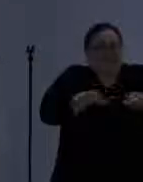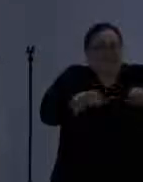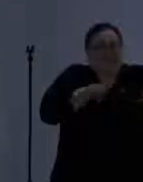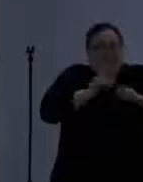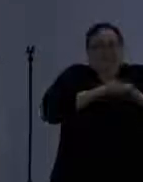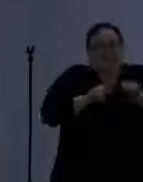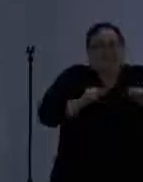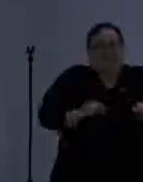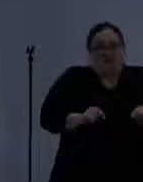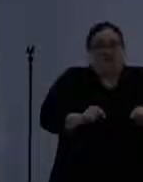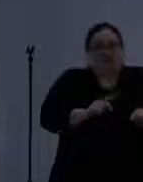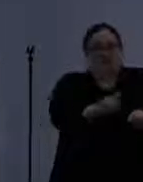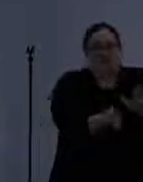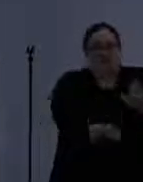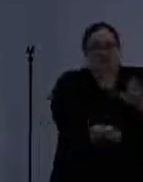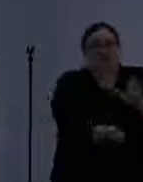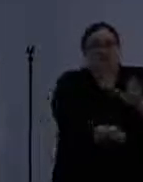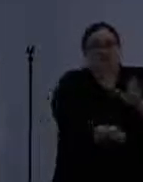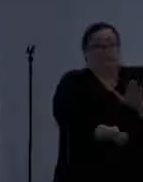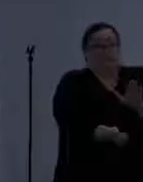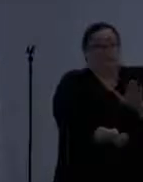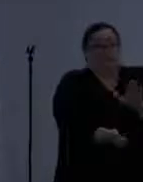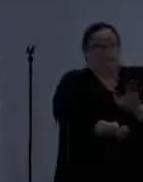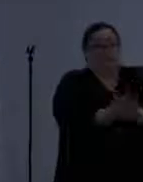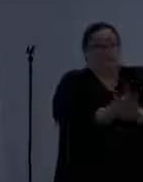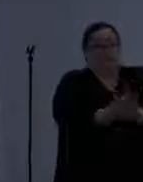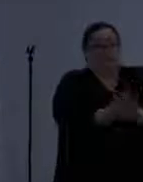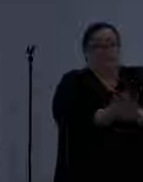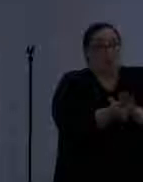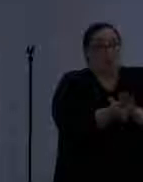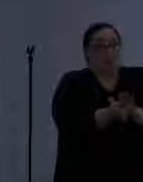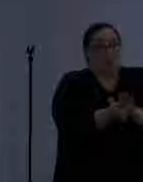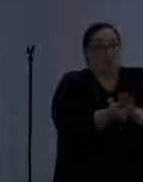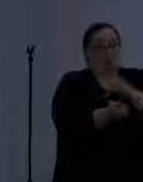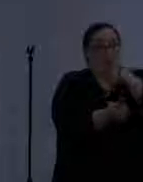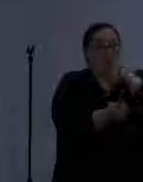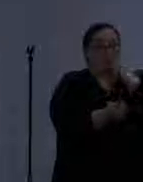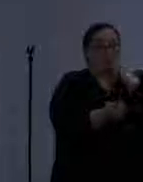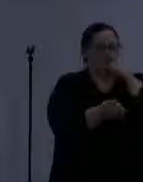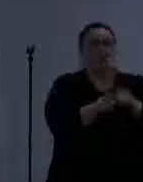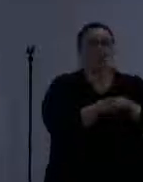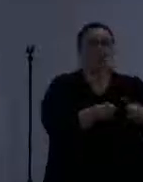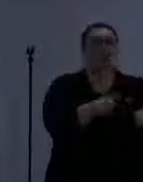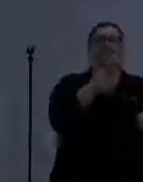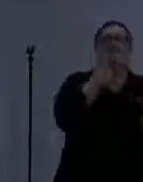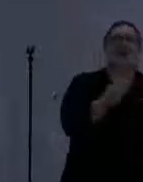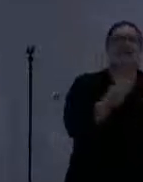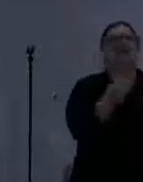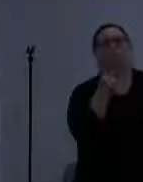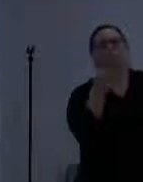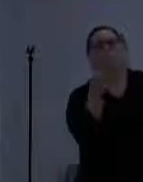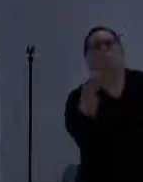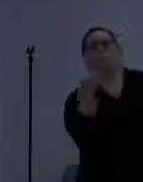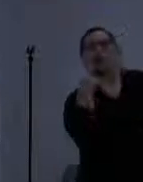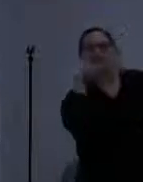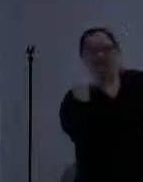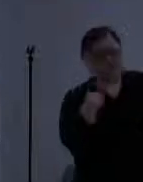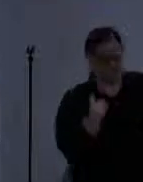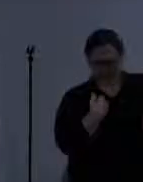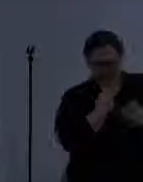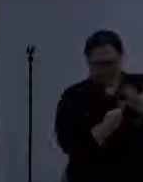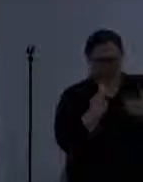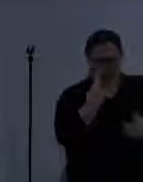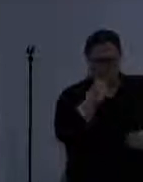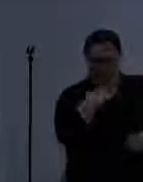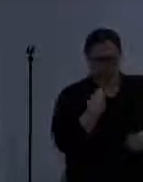those fraudulent actions. We've managed that ourselves, but I would assume with independent support workers, that is something that we could